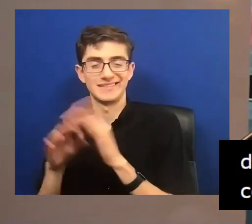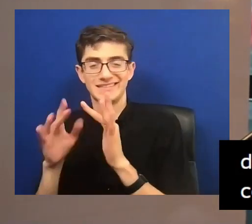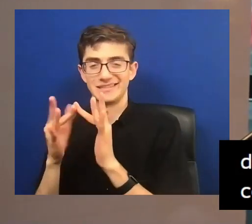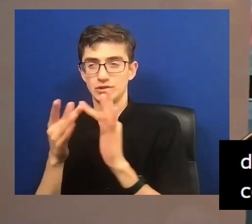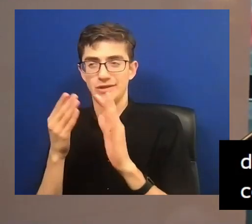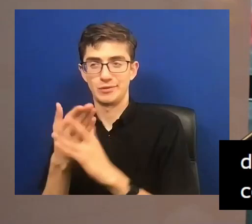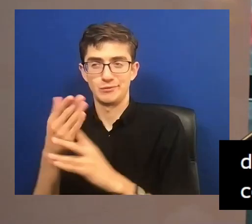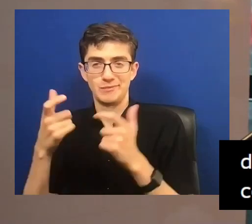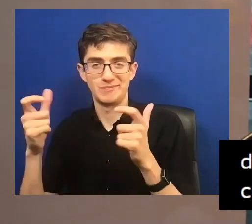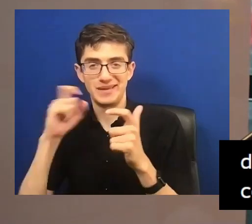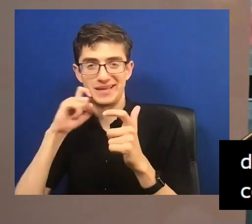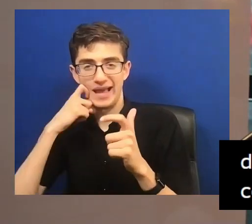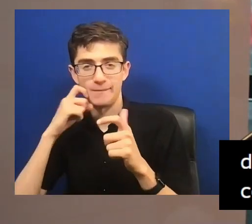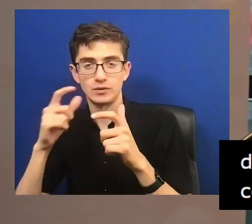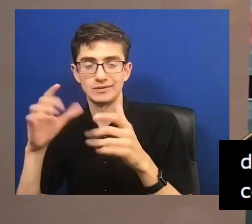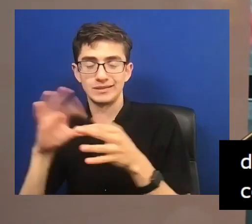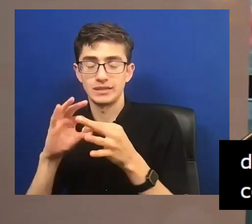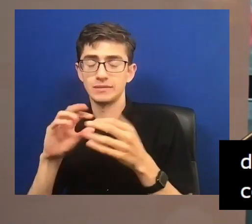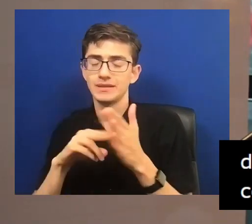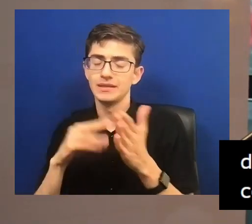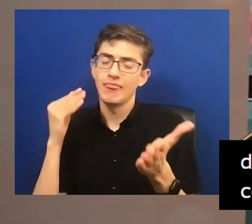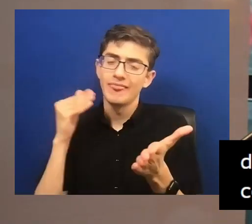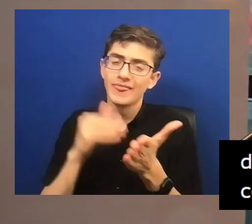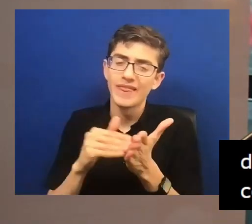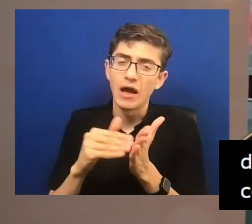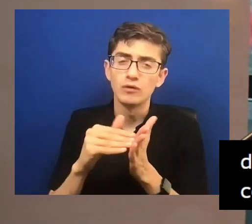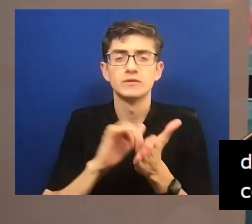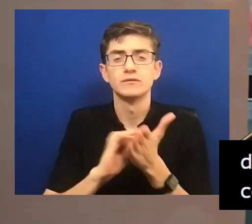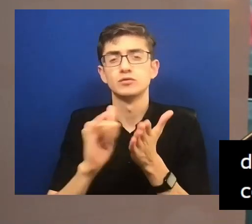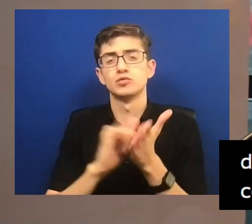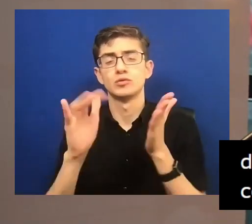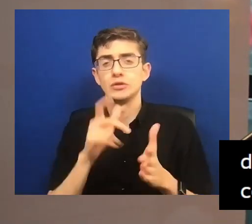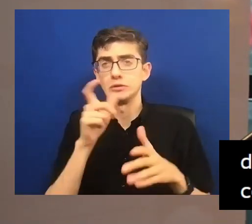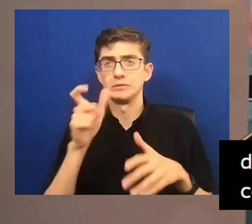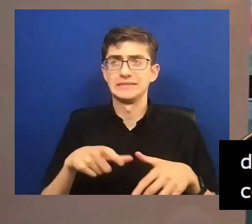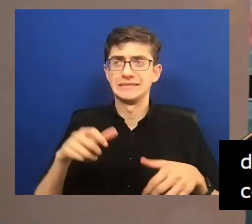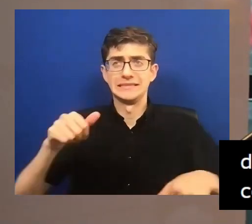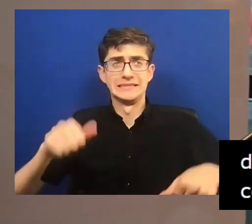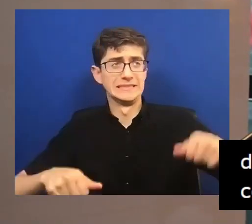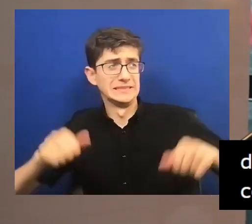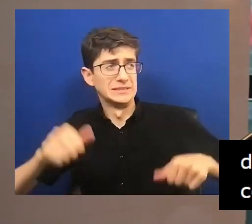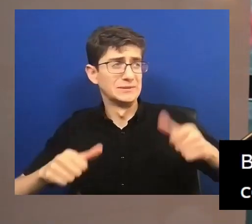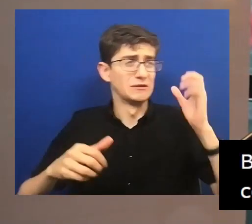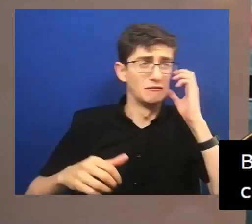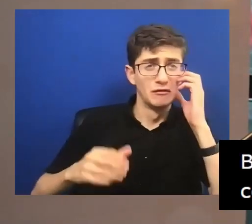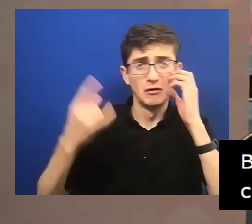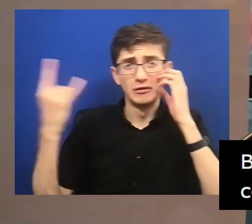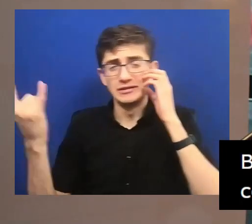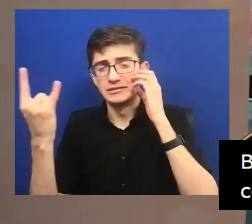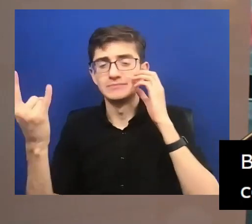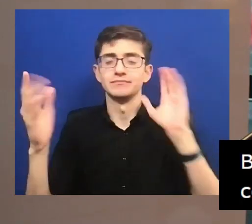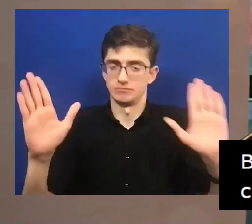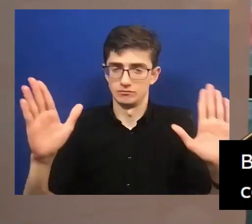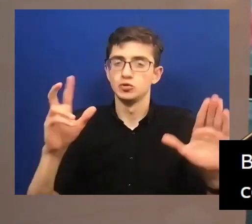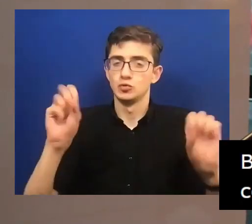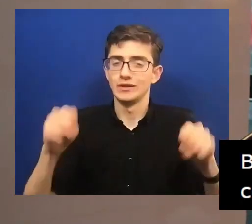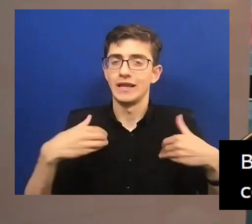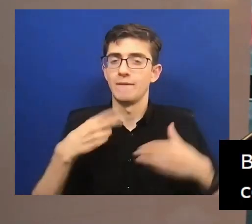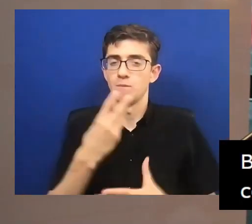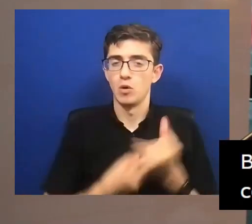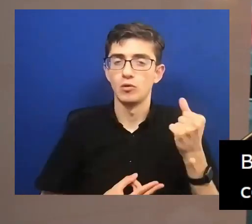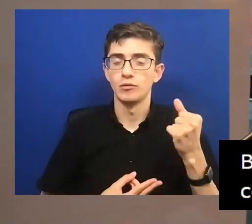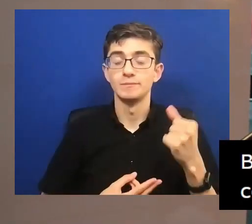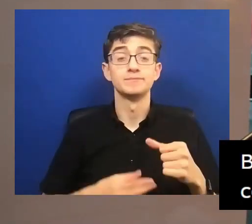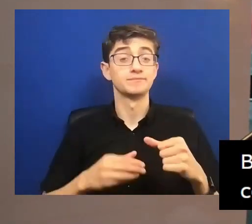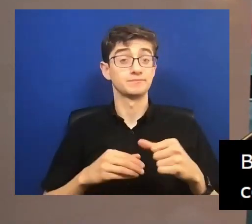decision regarding these modern necessities because of cost. Affordable broadband is a key plank to our efforts to bridge the digital